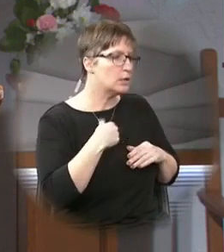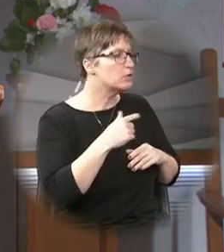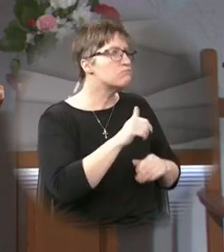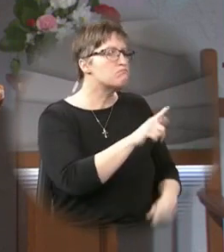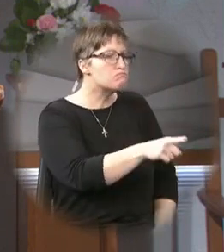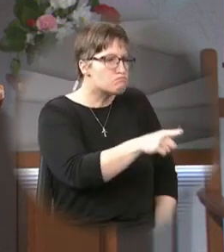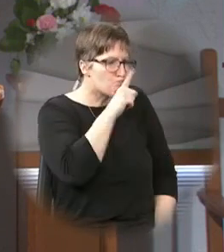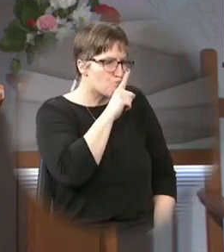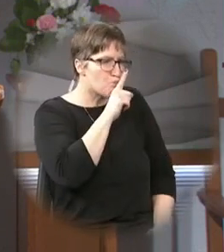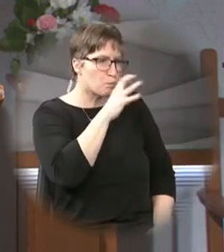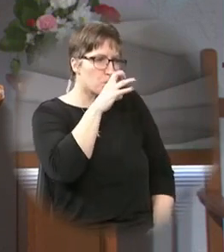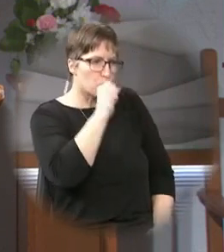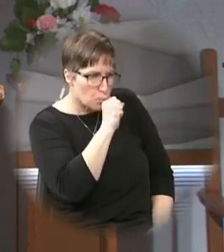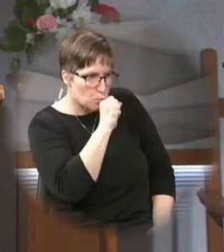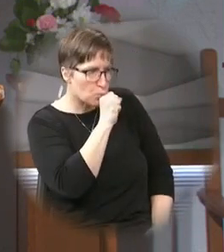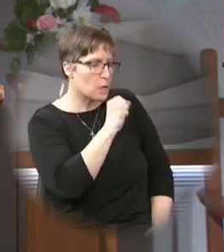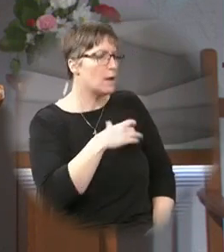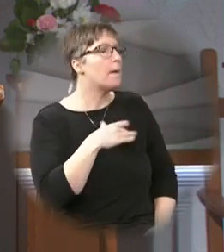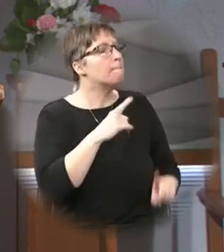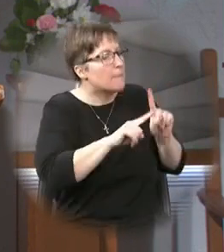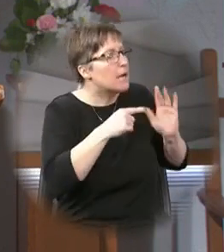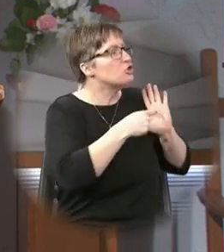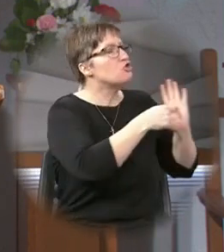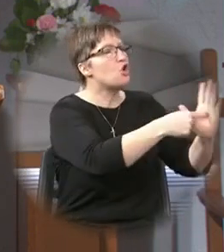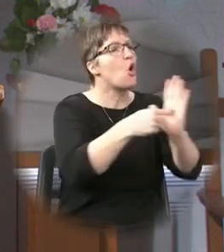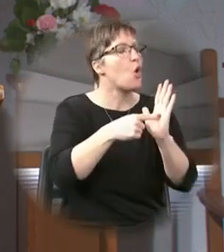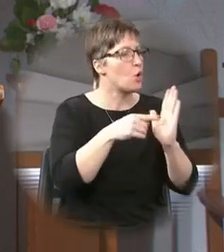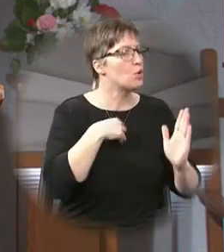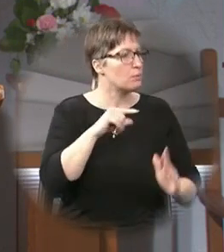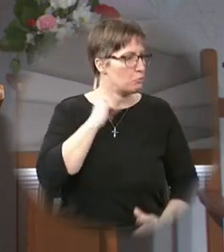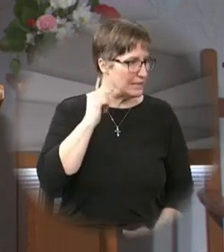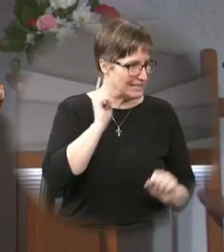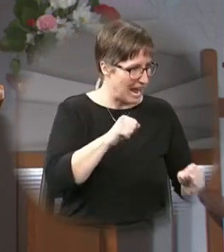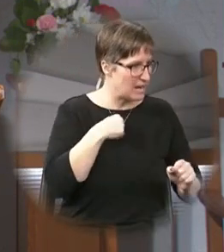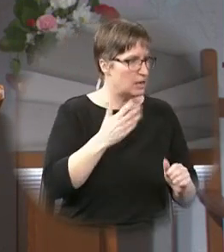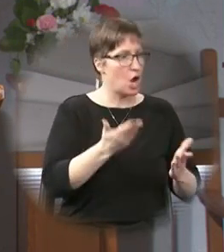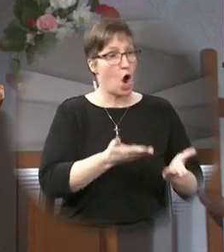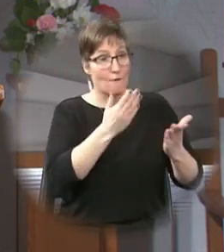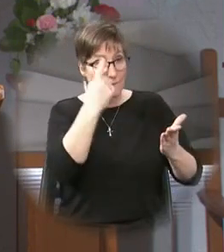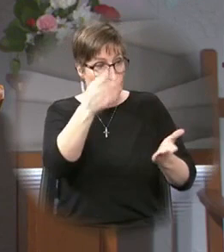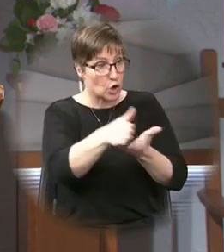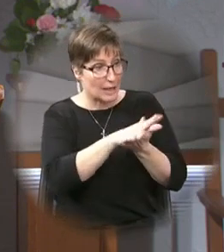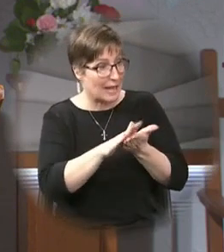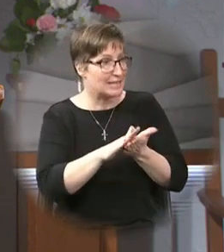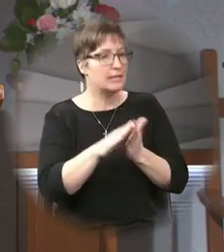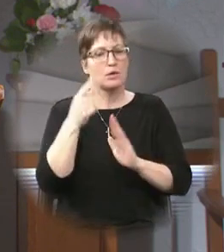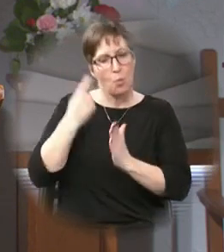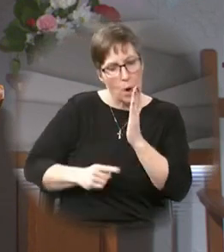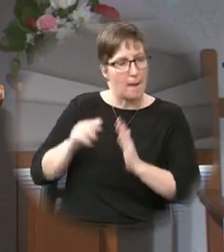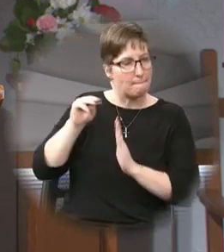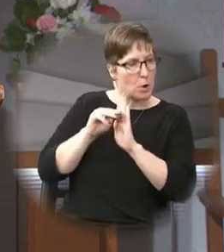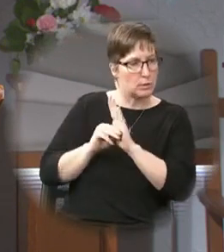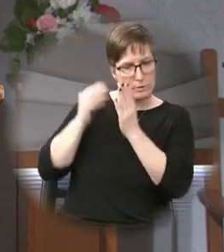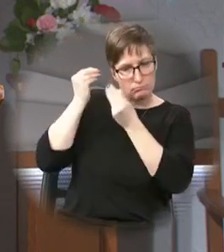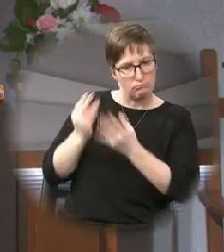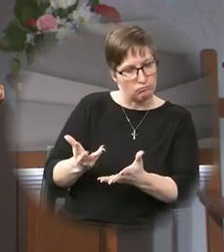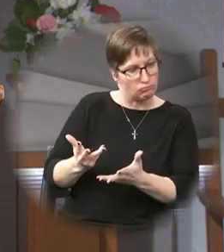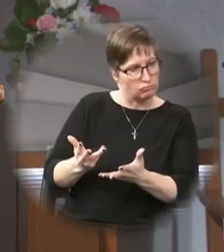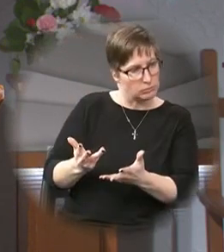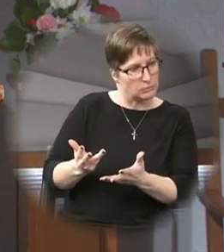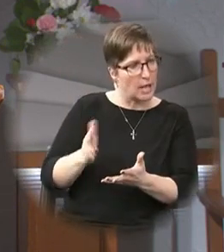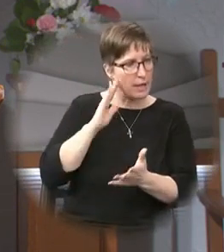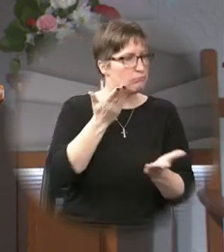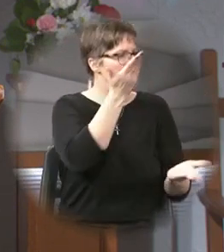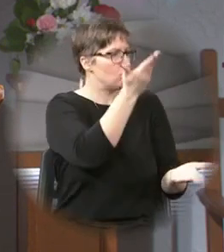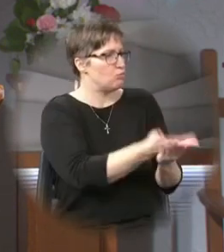you tell no one anything, but go show yourself to the priest and offer for your cleansing what Moses prescribed. That will